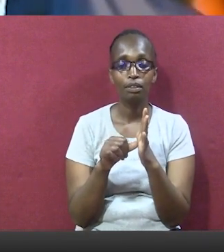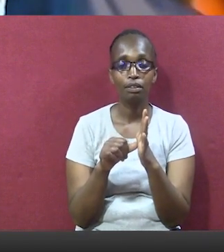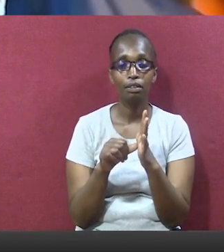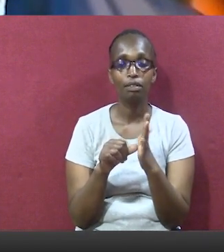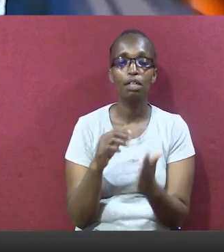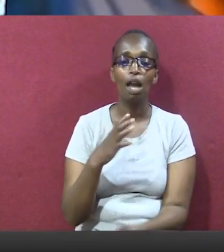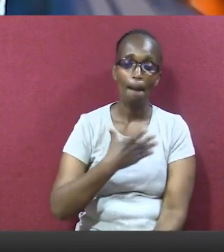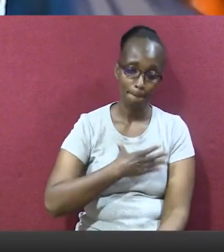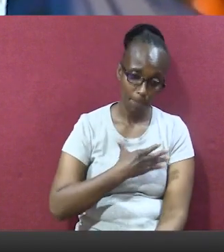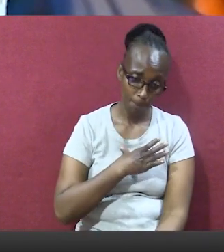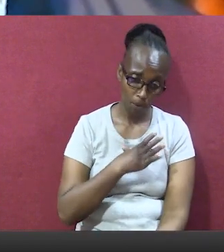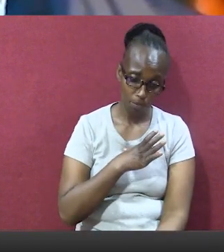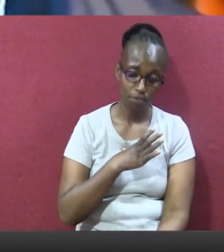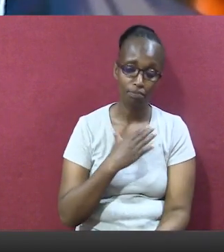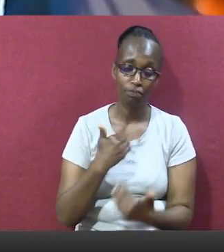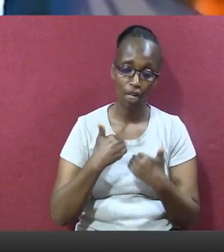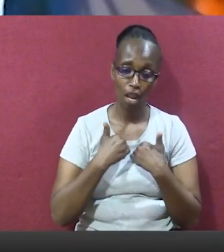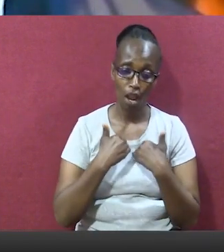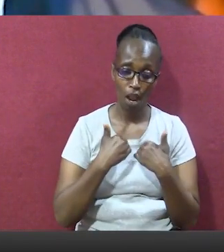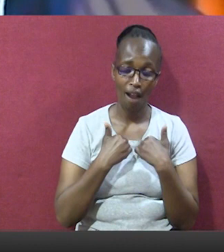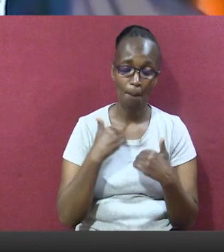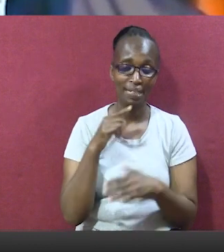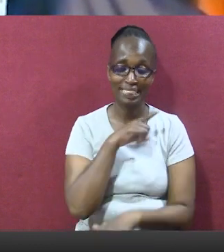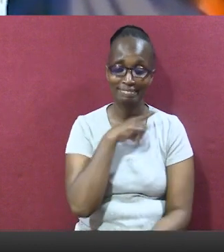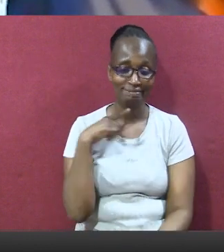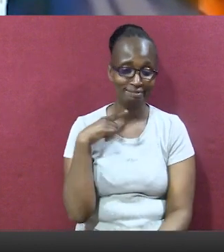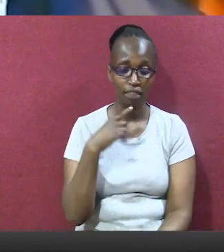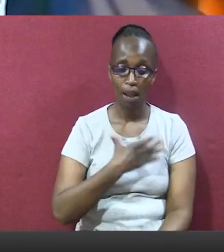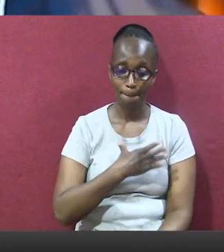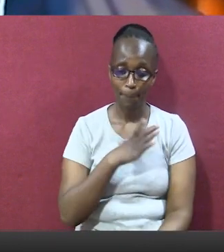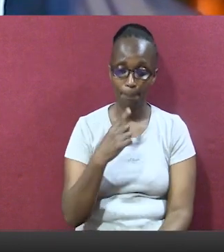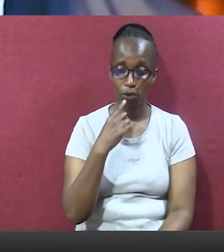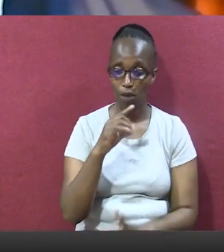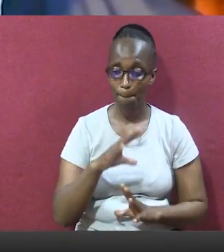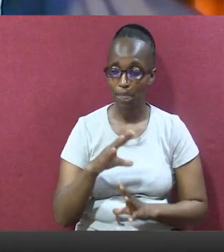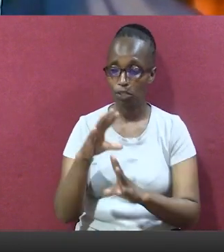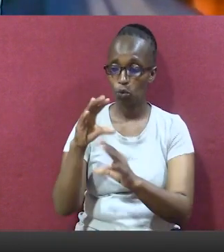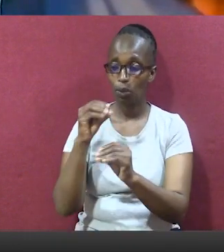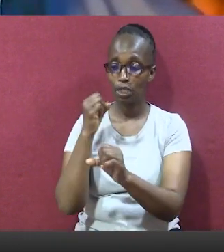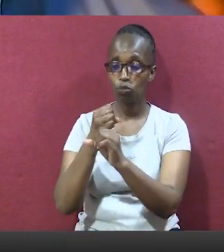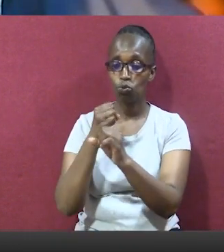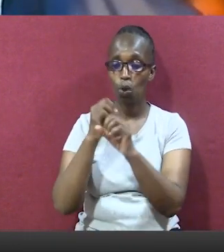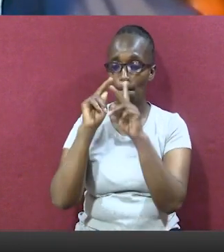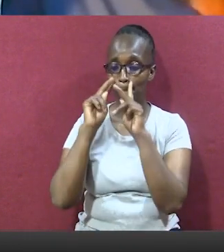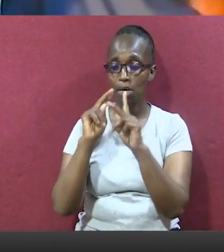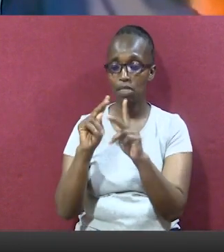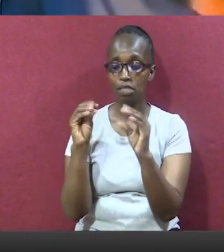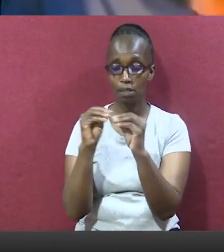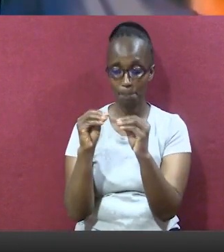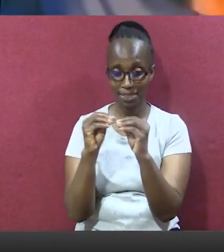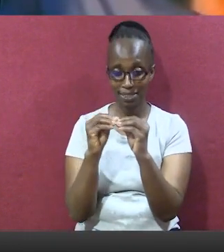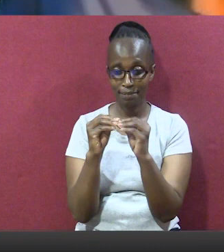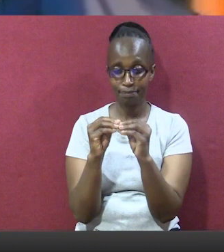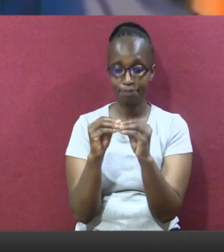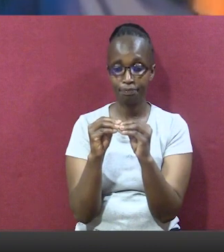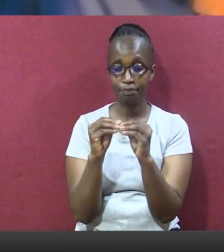Valley and kill people at will, people who are unarmed, people who are going to a peace meeting